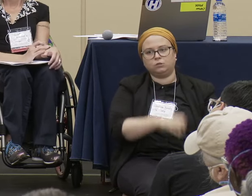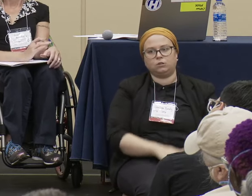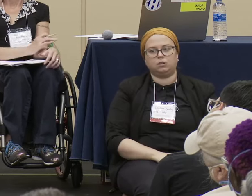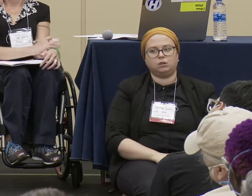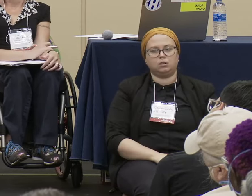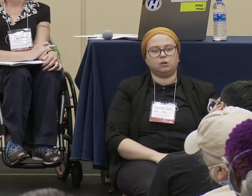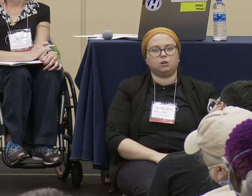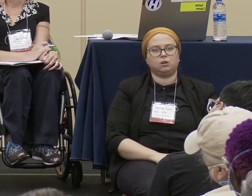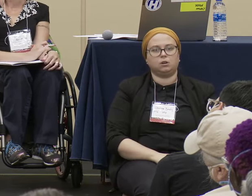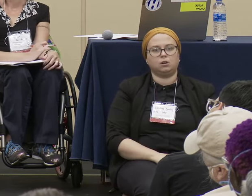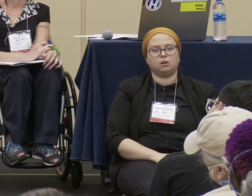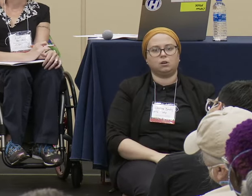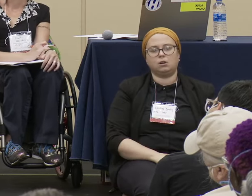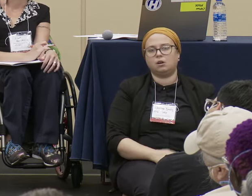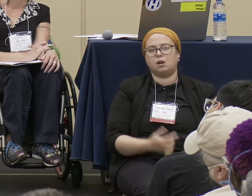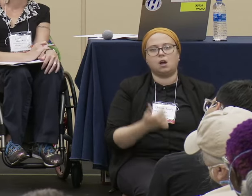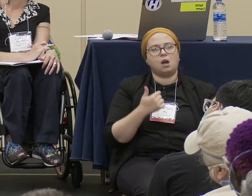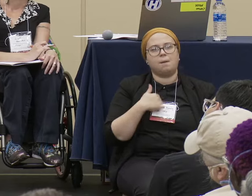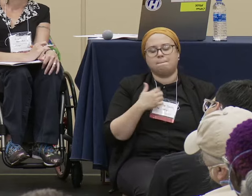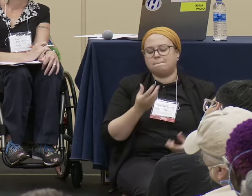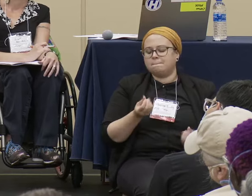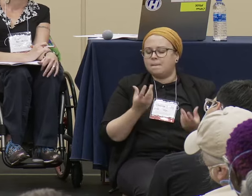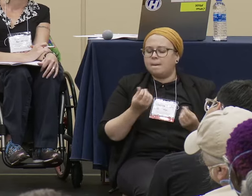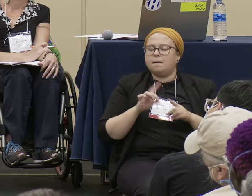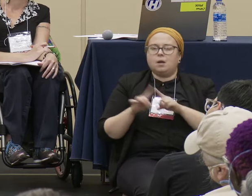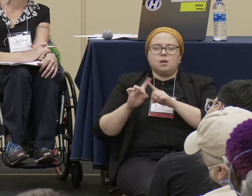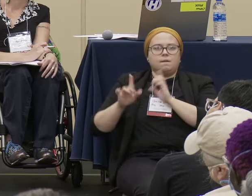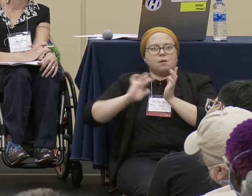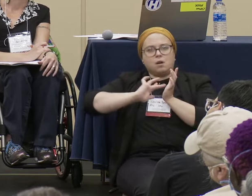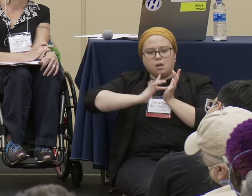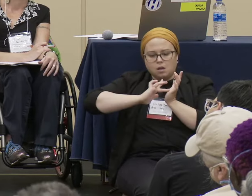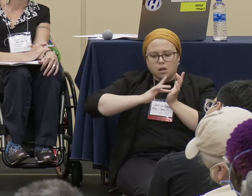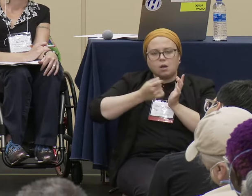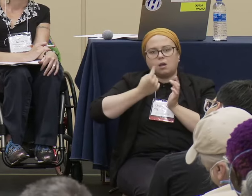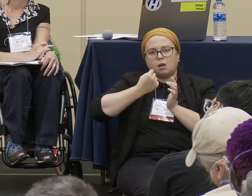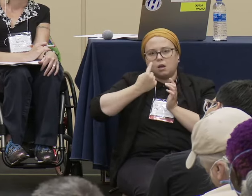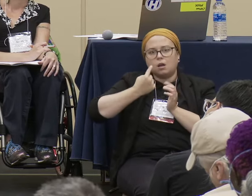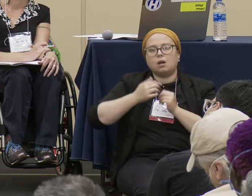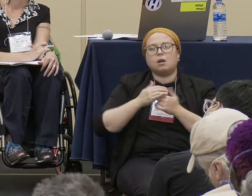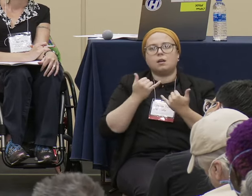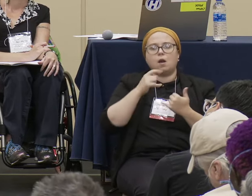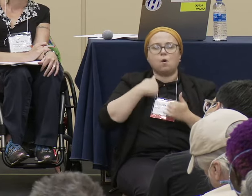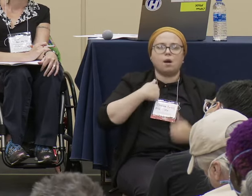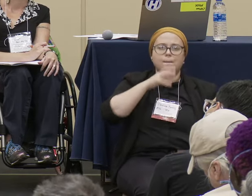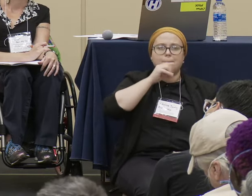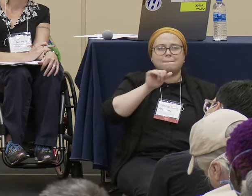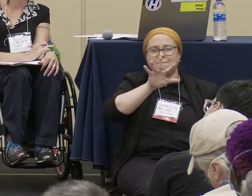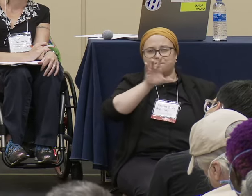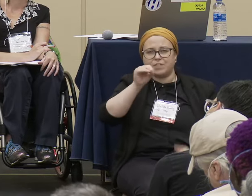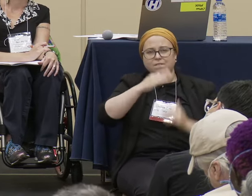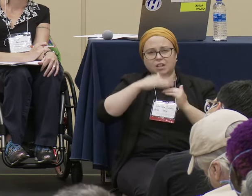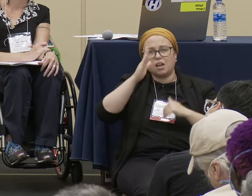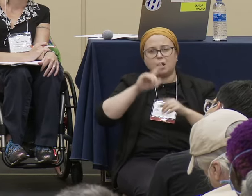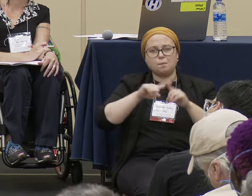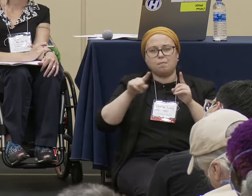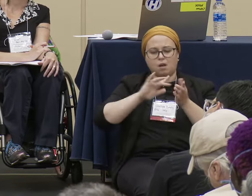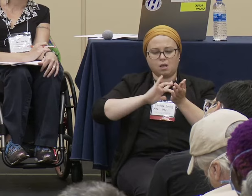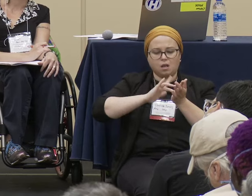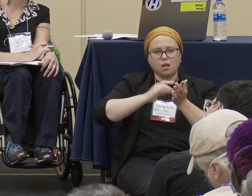been on many medications. I'm over 50 years old, but I've been on many medications. You